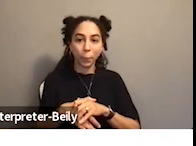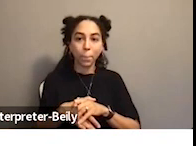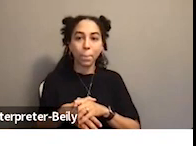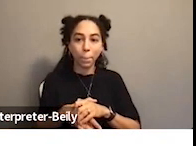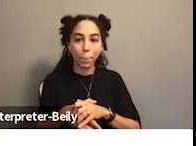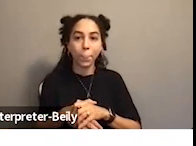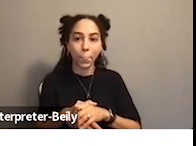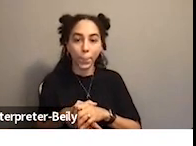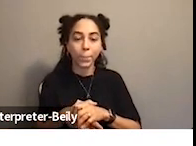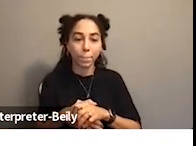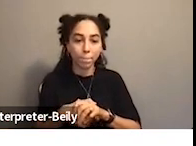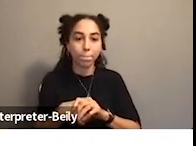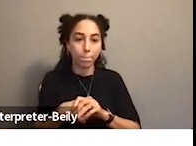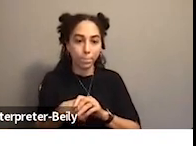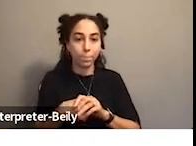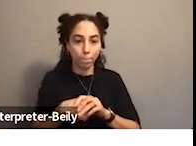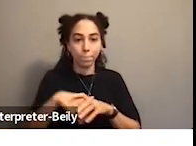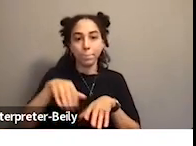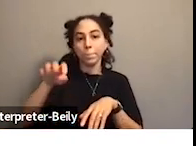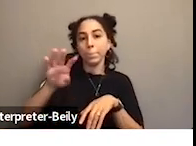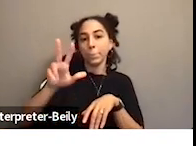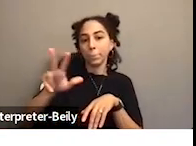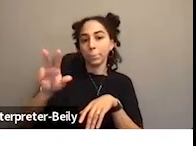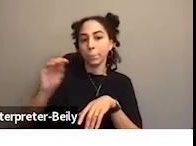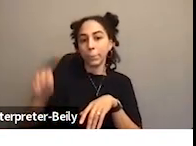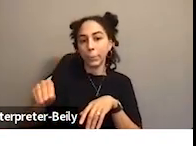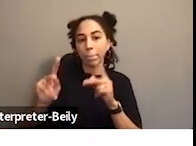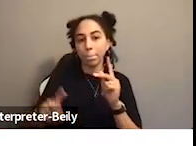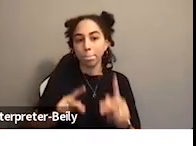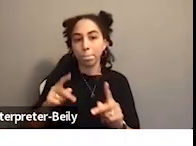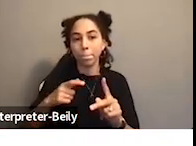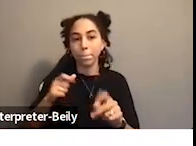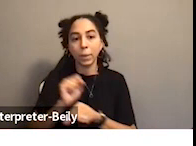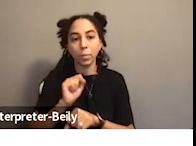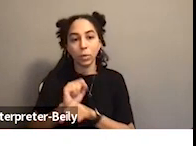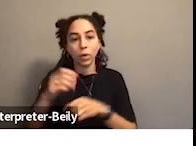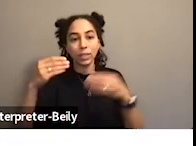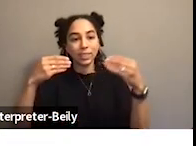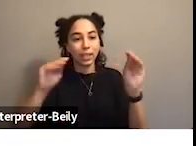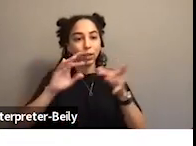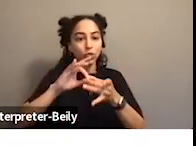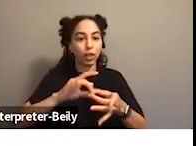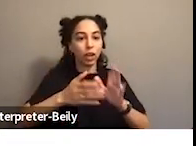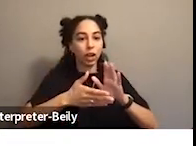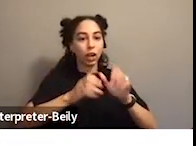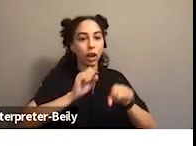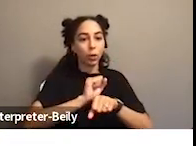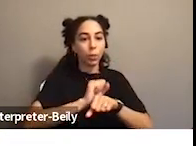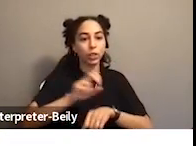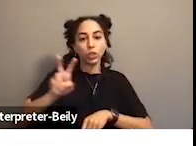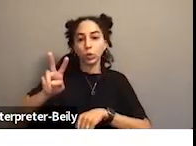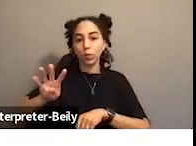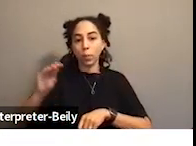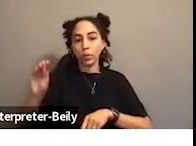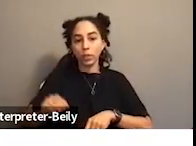food prep and are servicing. 33% of people are employed in sales related occupations, and then 24% of